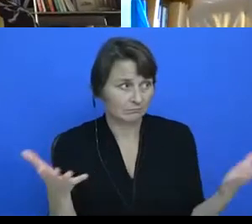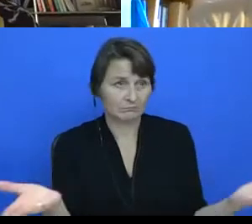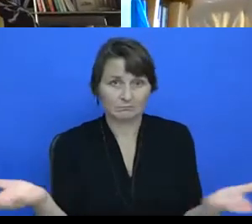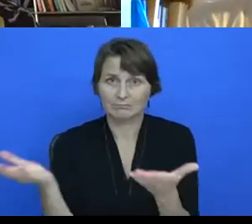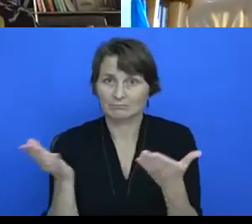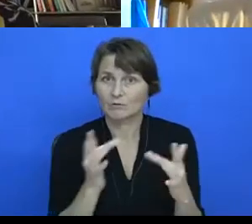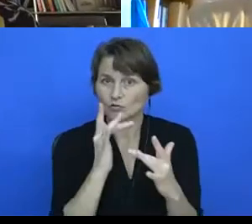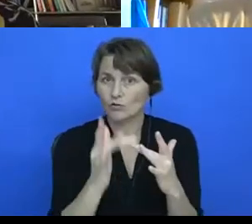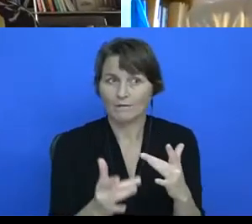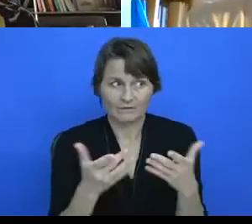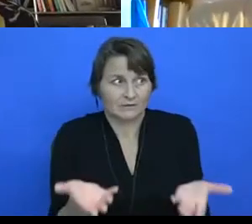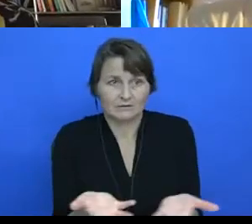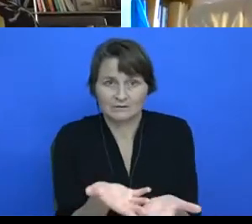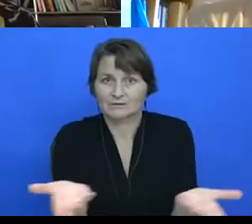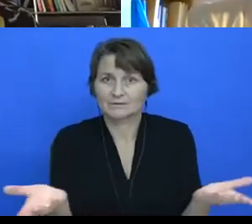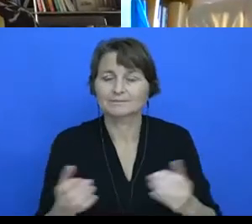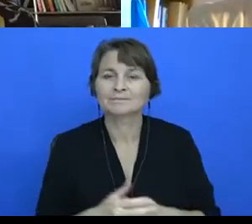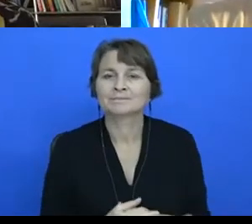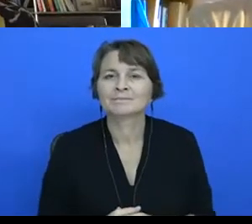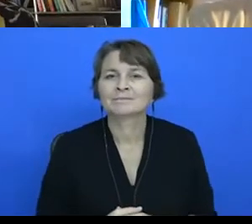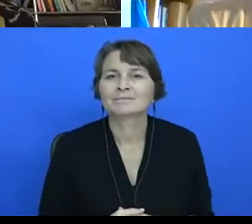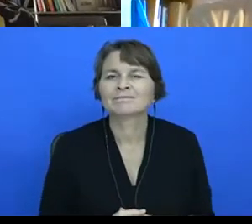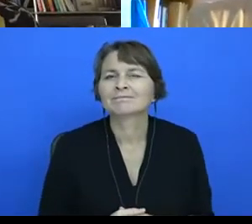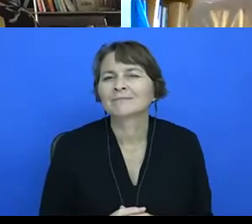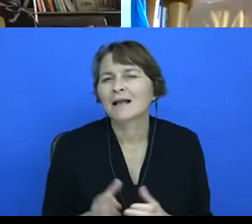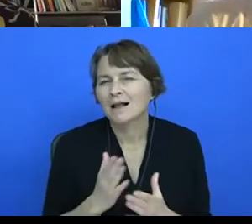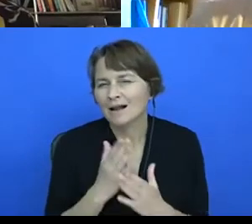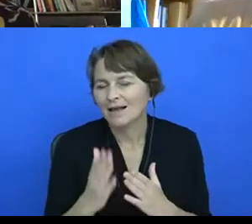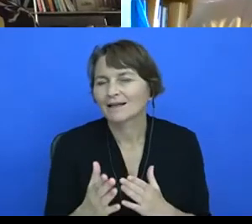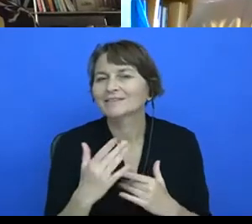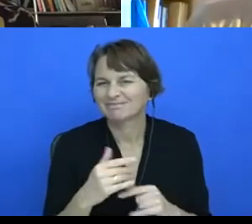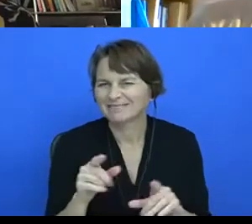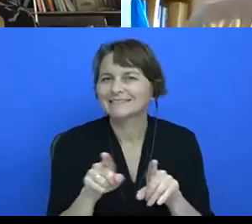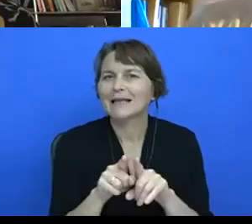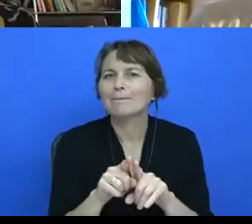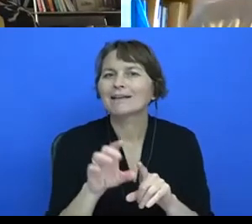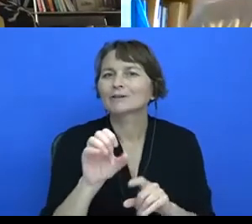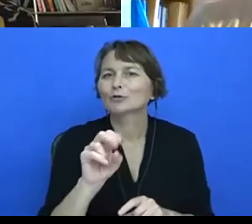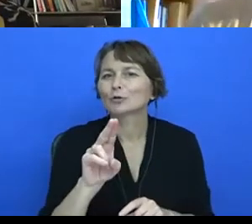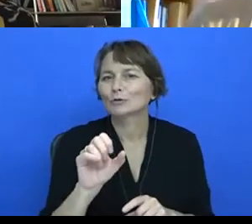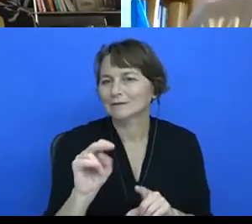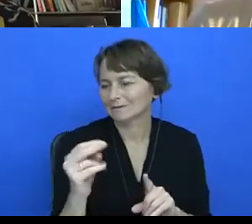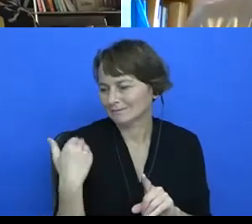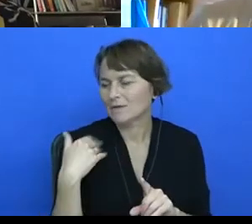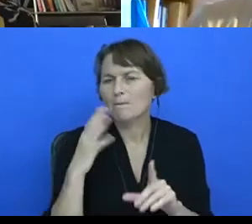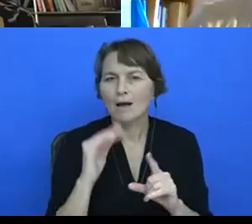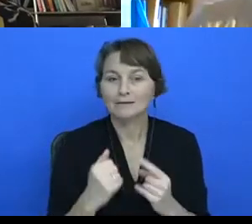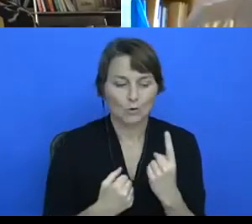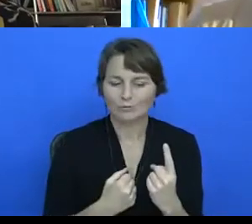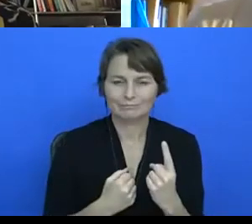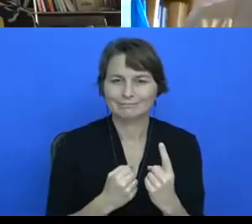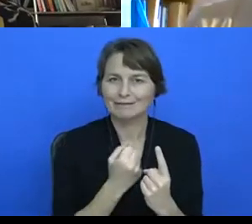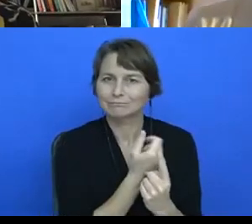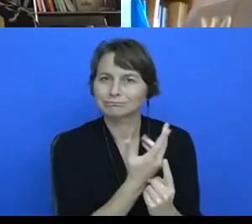like. And the last thing I say, which sort of goes back to what Susan said, is you really need a team to try and help you work with it. You do for